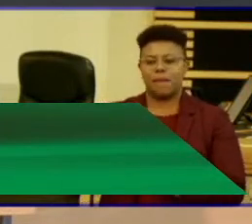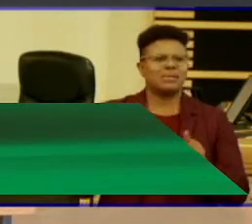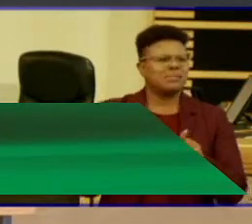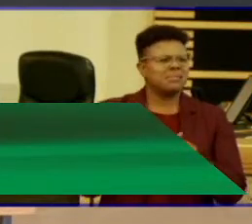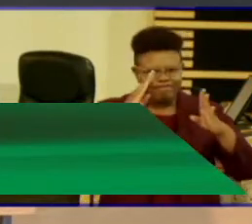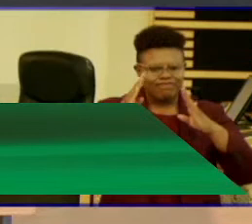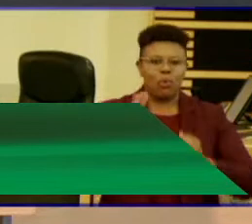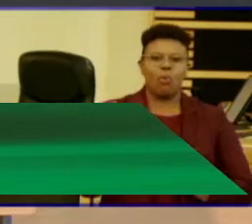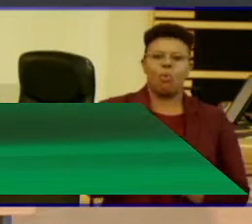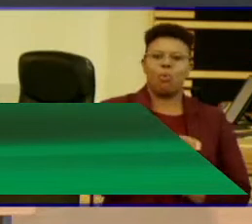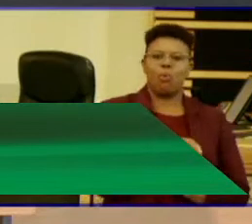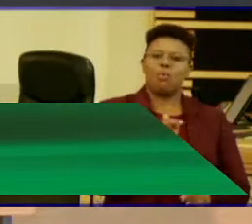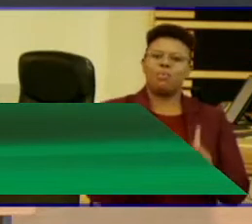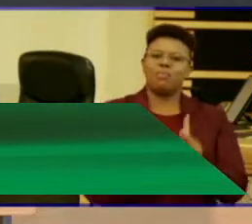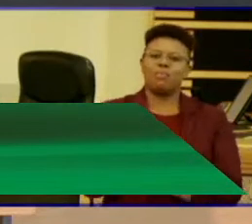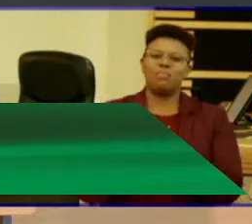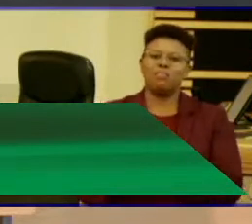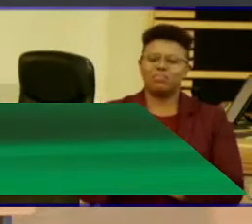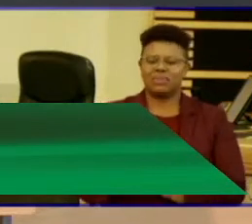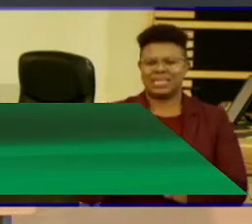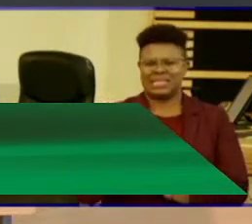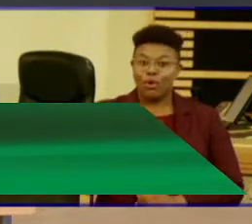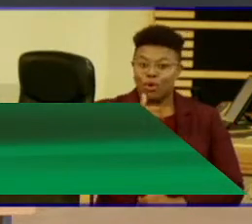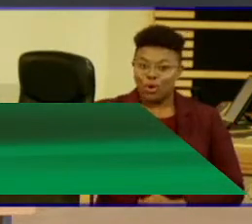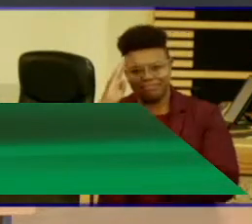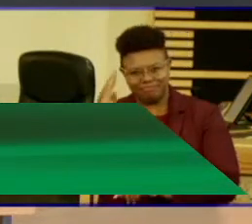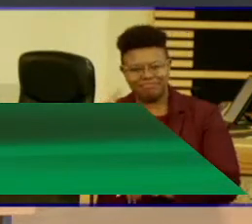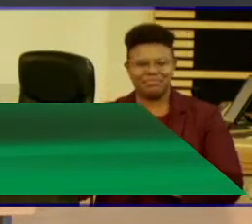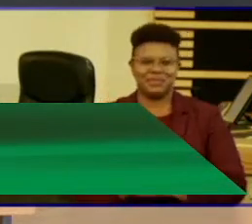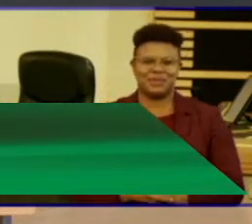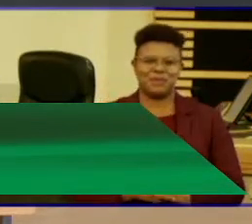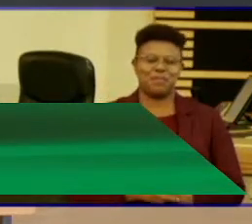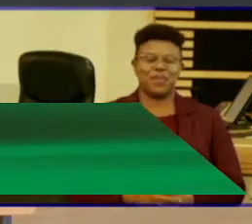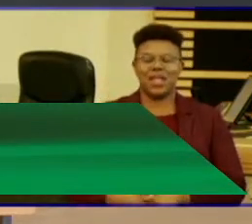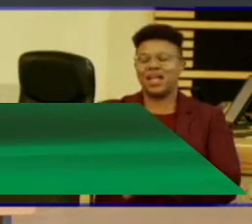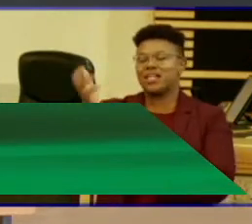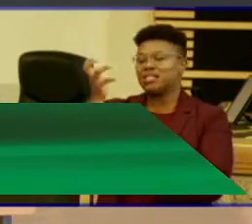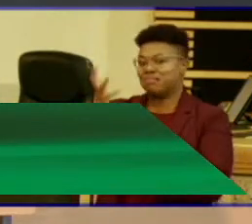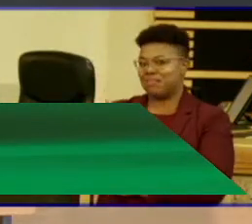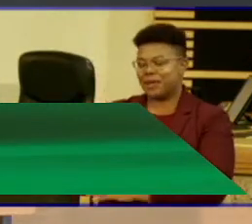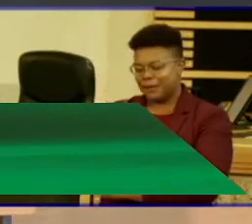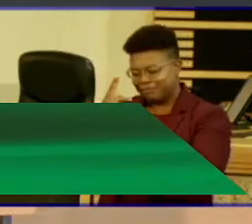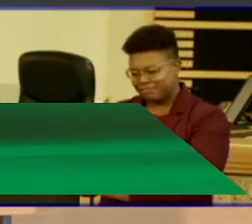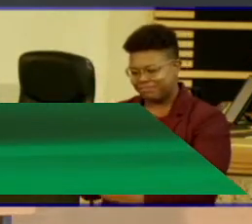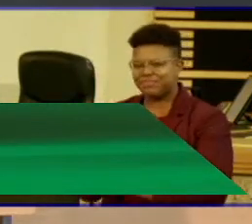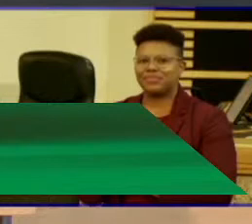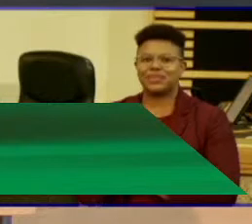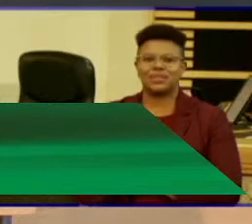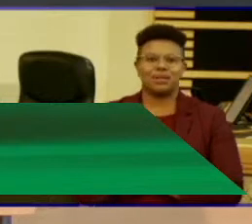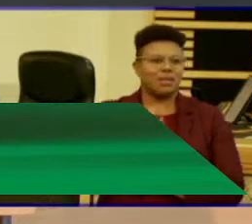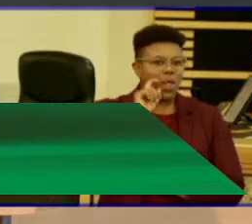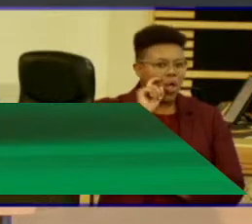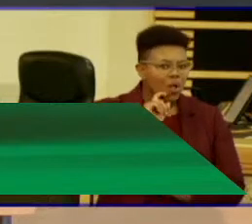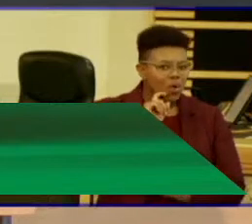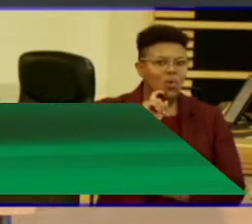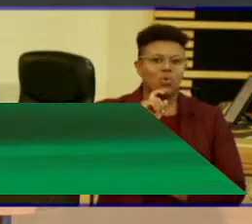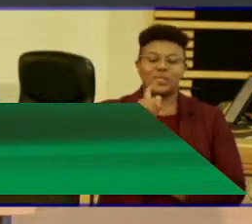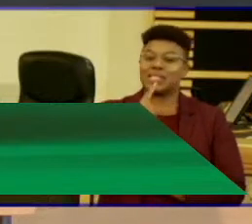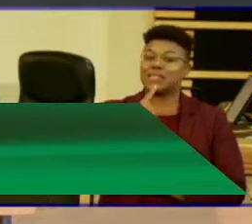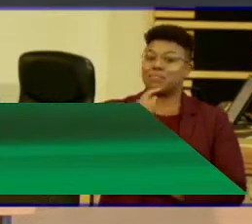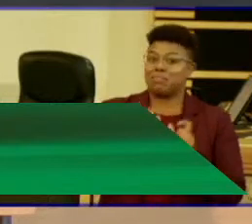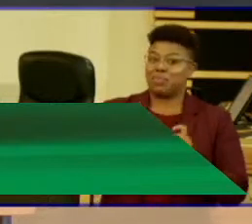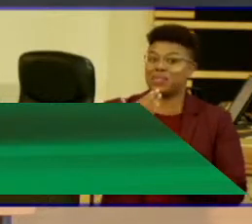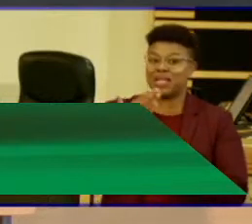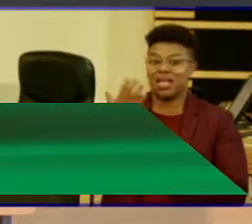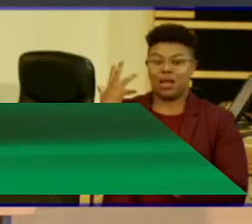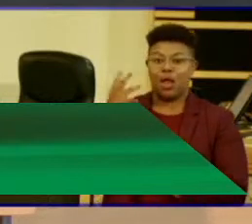of our Abadala and Abangini, Tomlomo, Obegleyo, Abadala, but M. Ven West